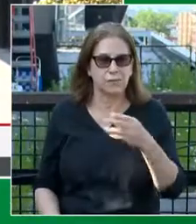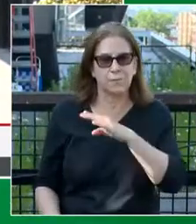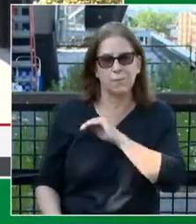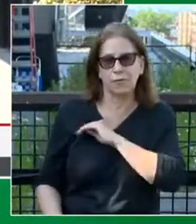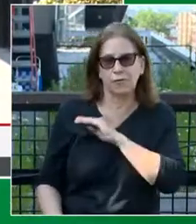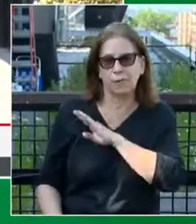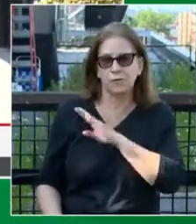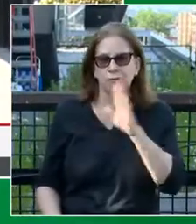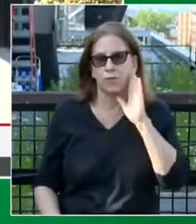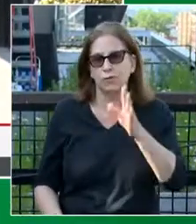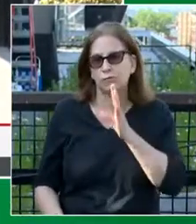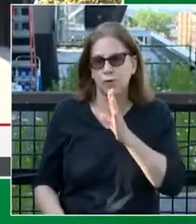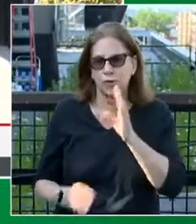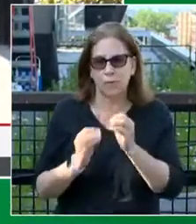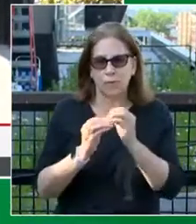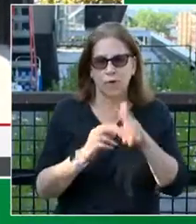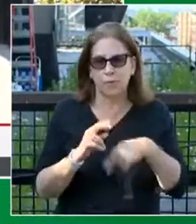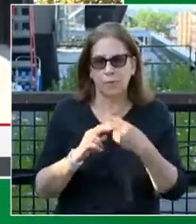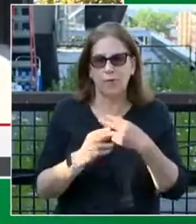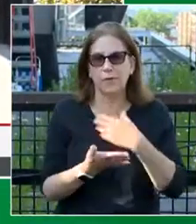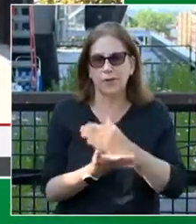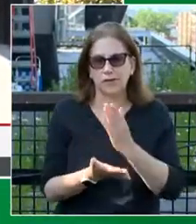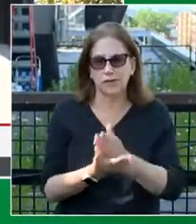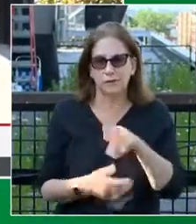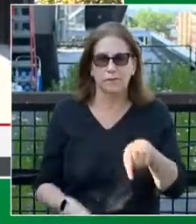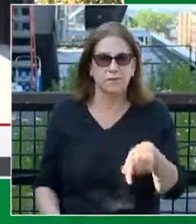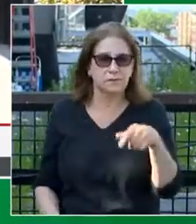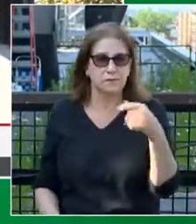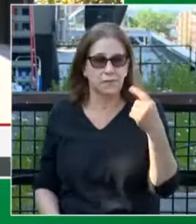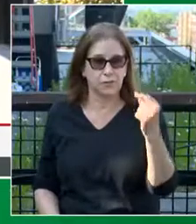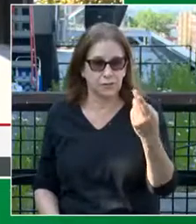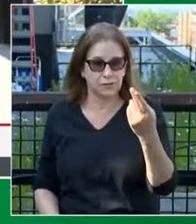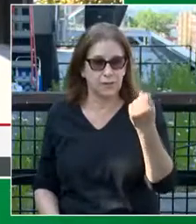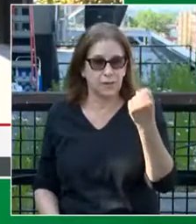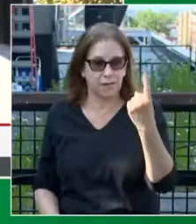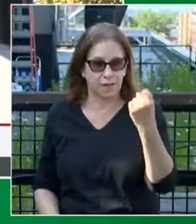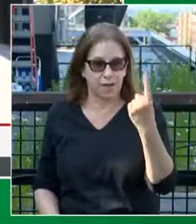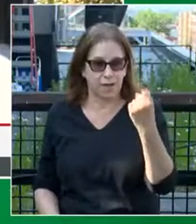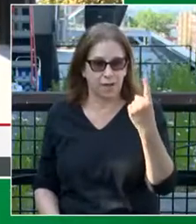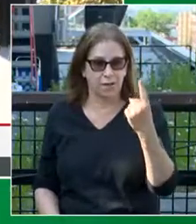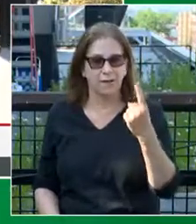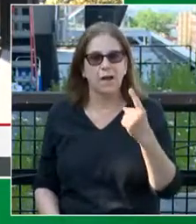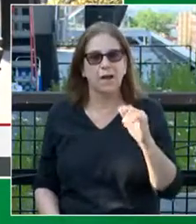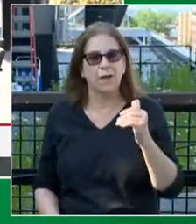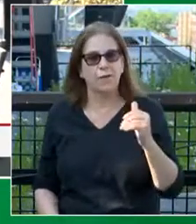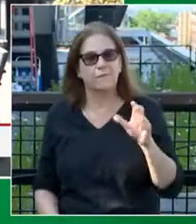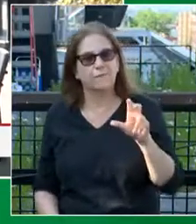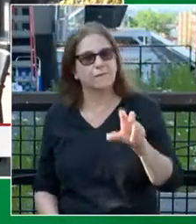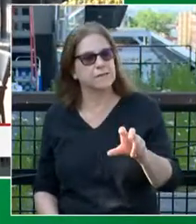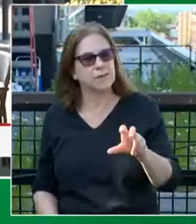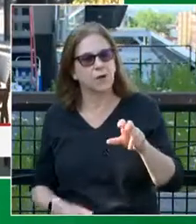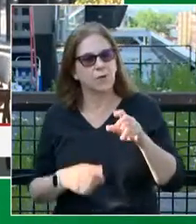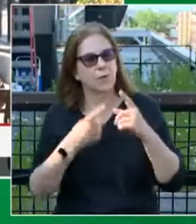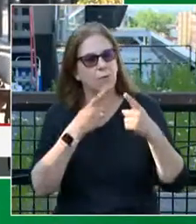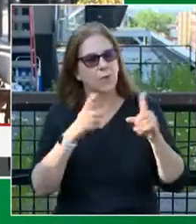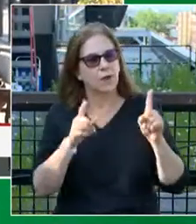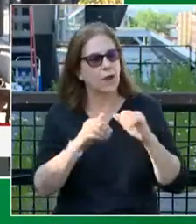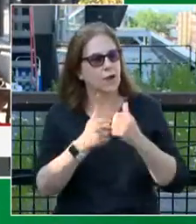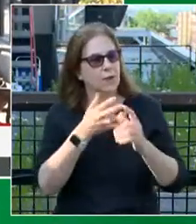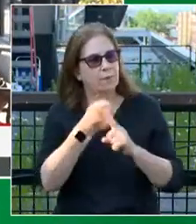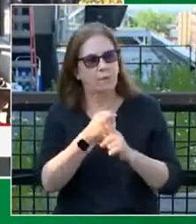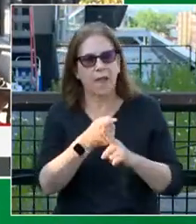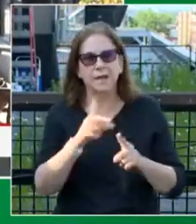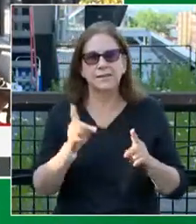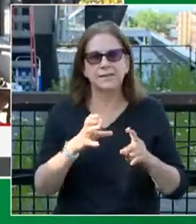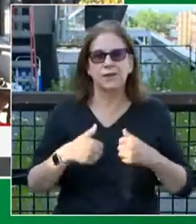budget, which is her investment in residents and our businesses as well. So with that, we just encourage you to